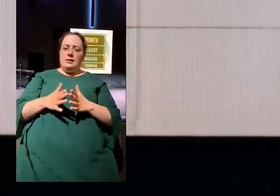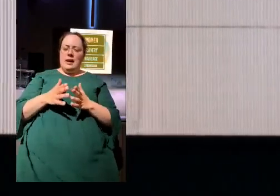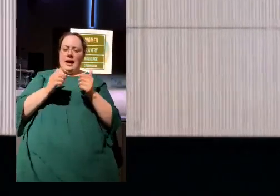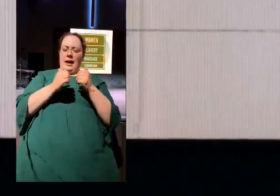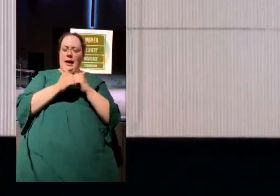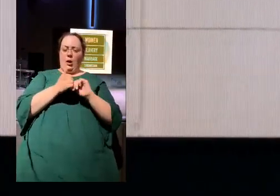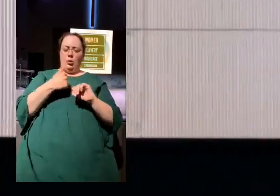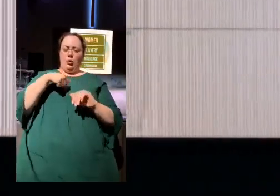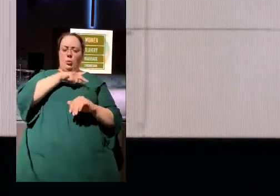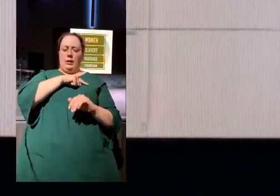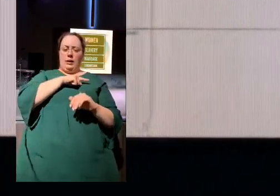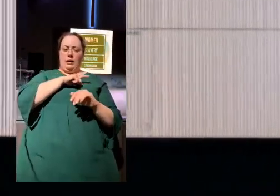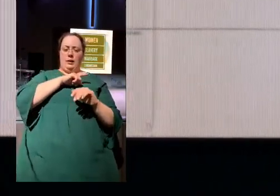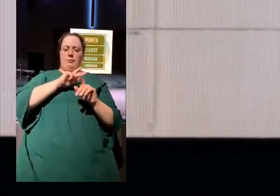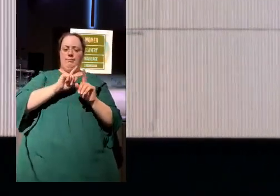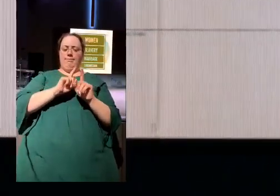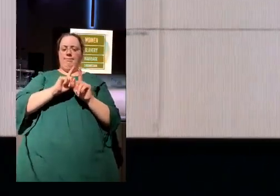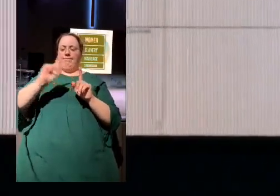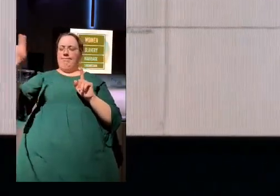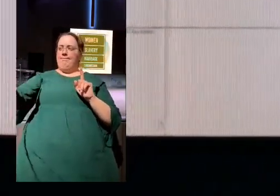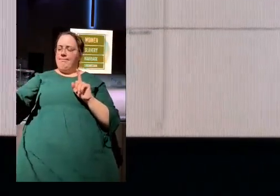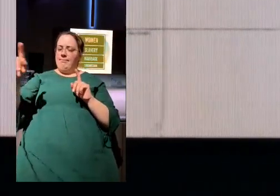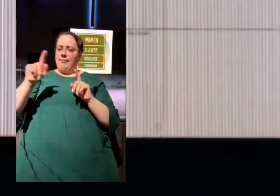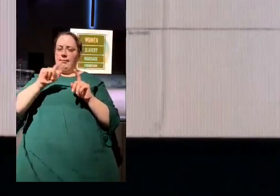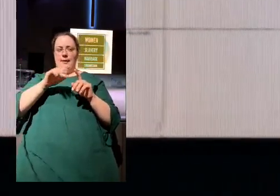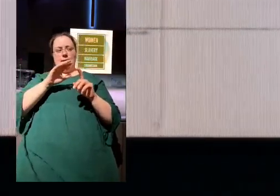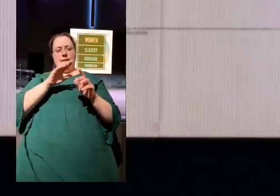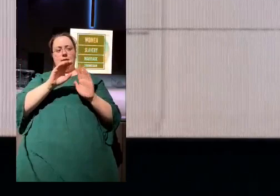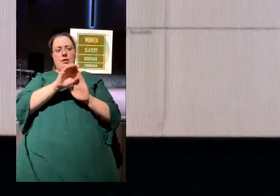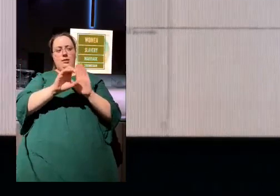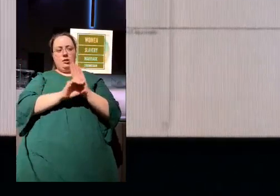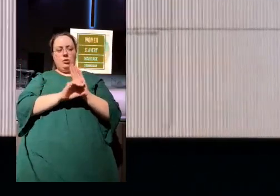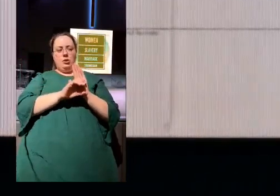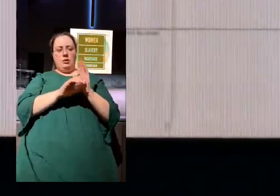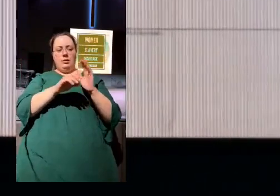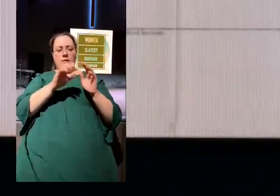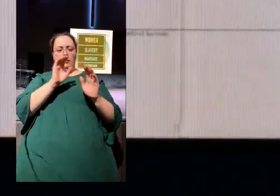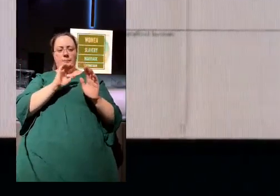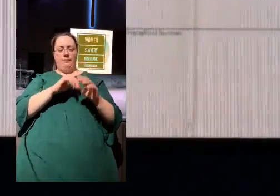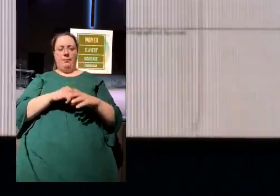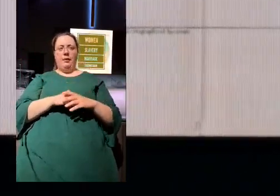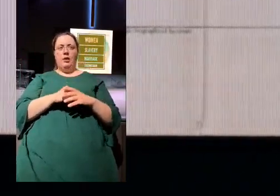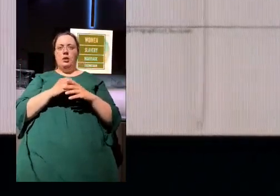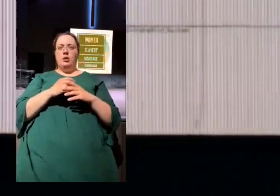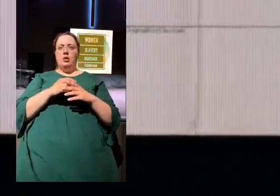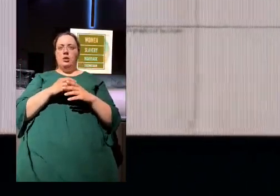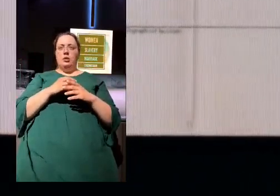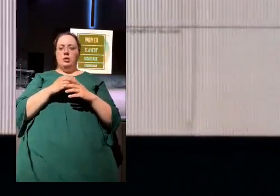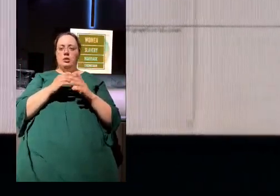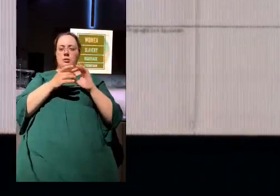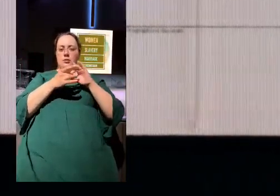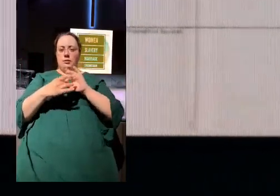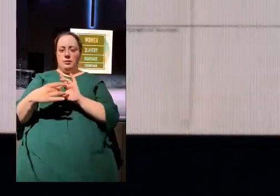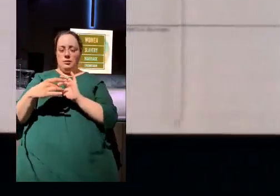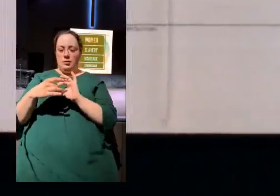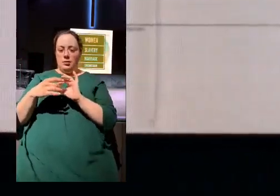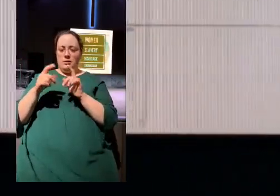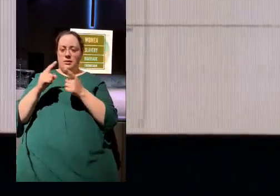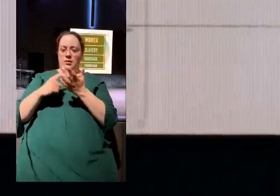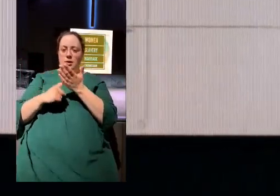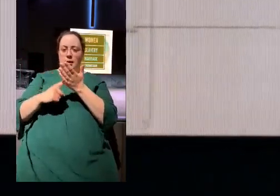institution as being evil, unconstitutional, now relate to passages that talk about slavery? And